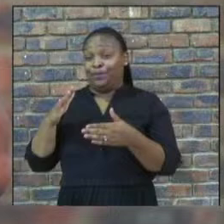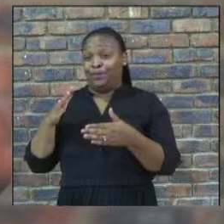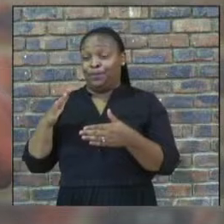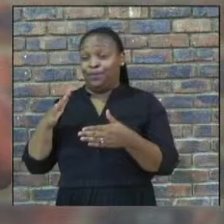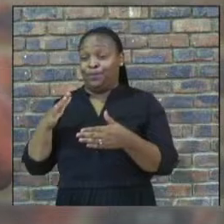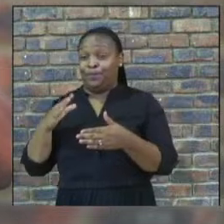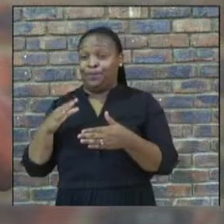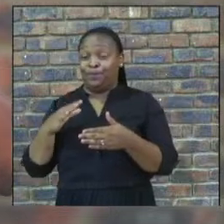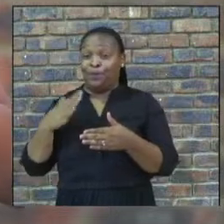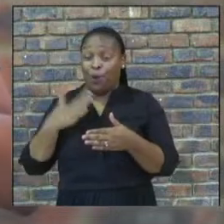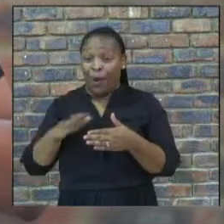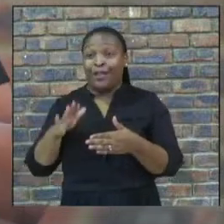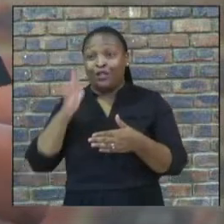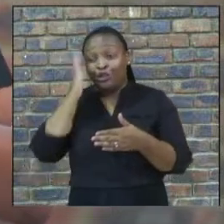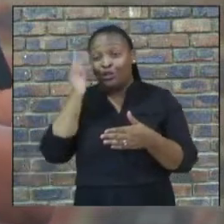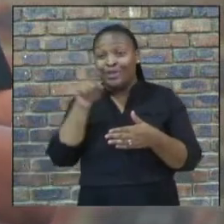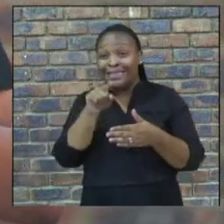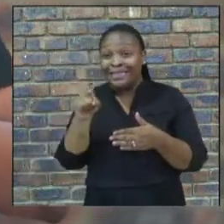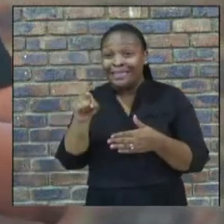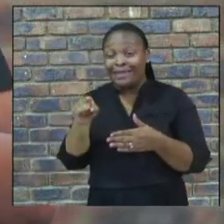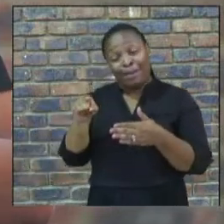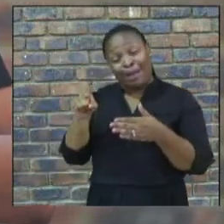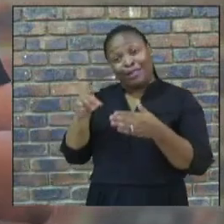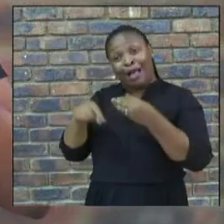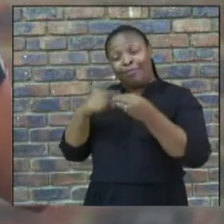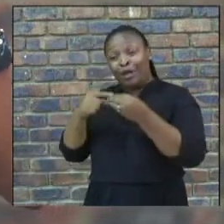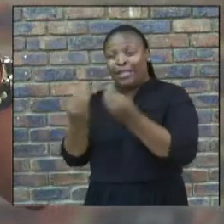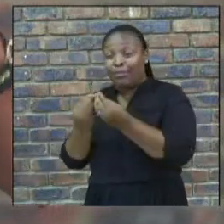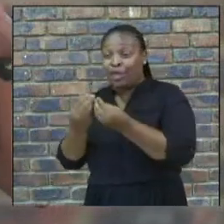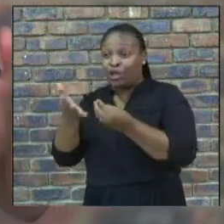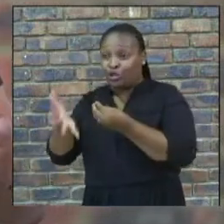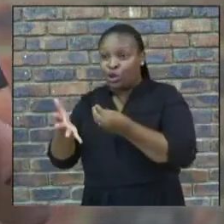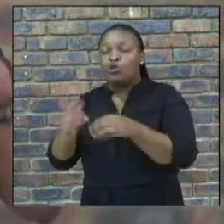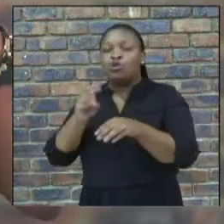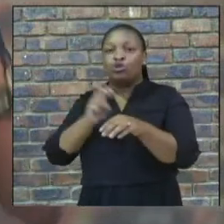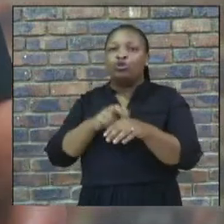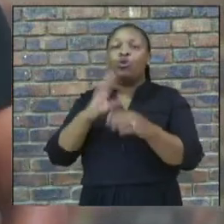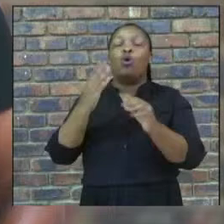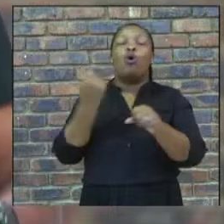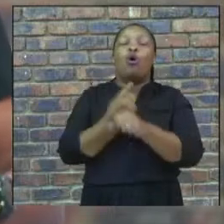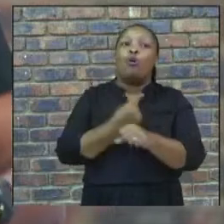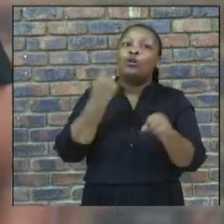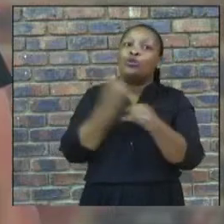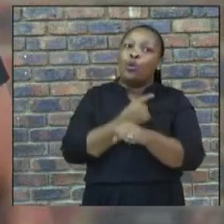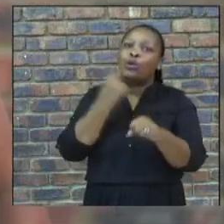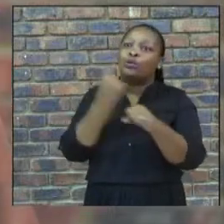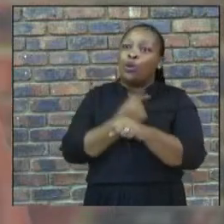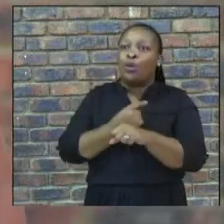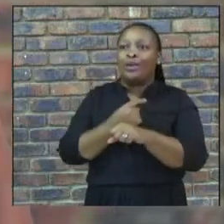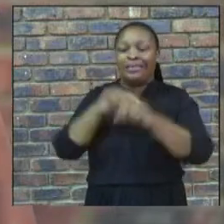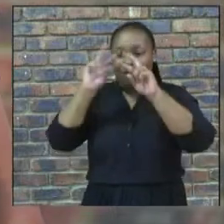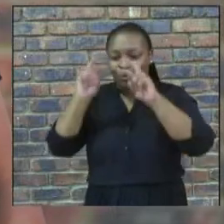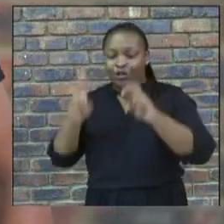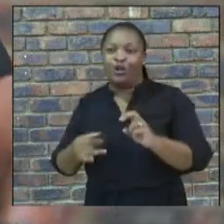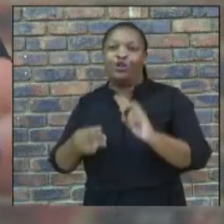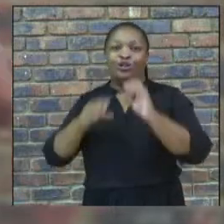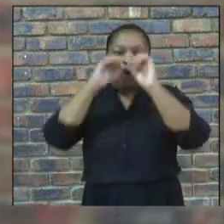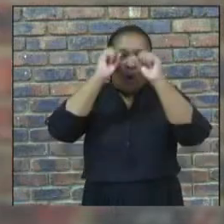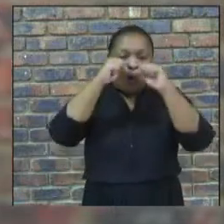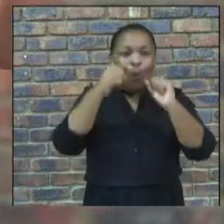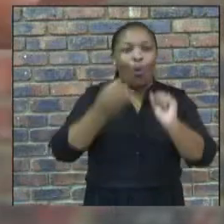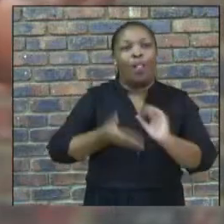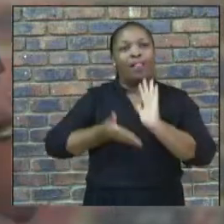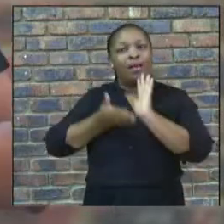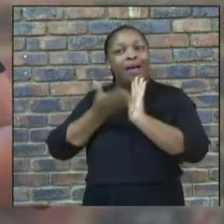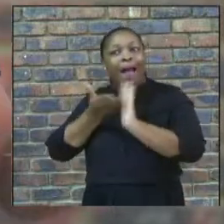sector, you must always keep yourself updated and abreast of recent developments. That is